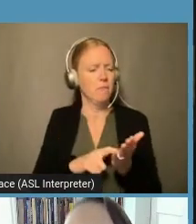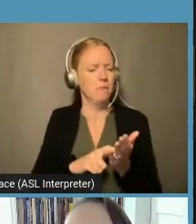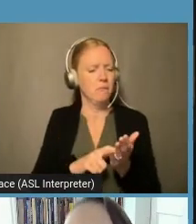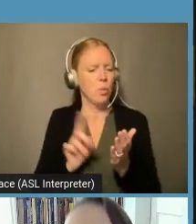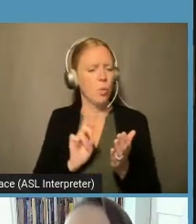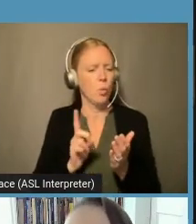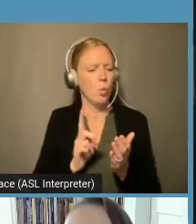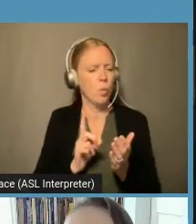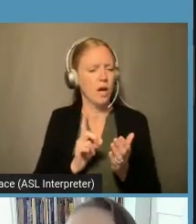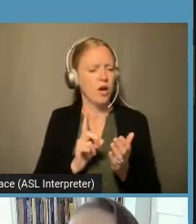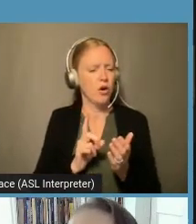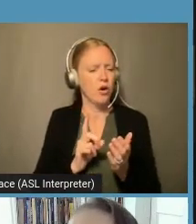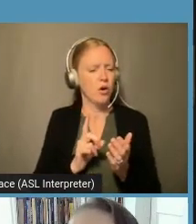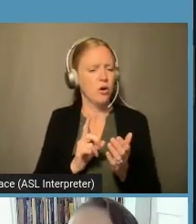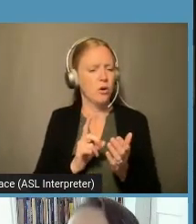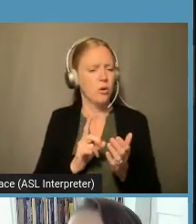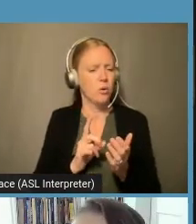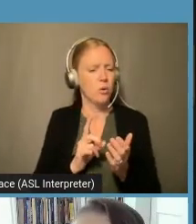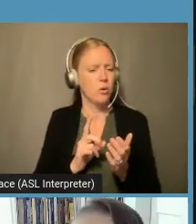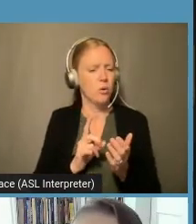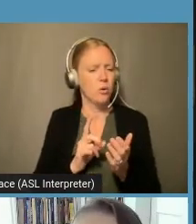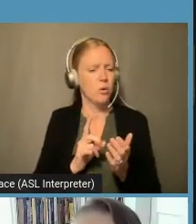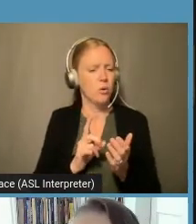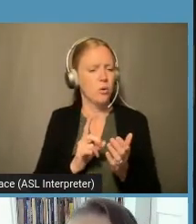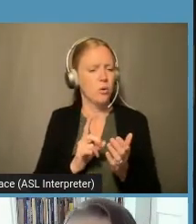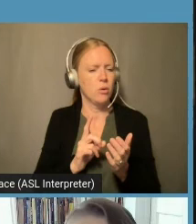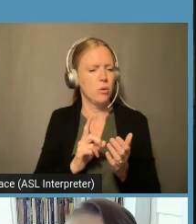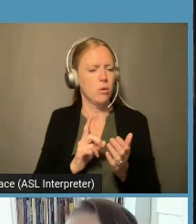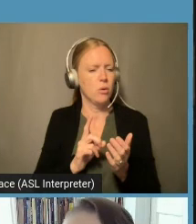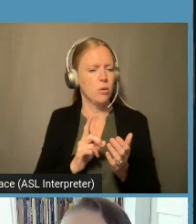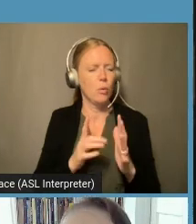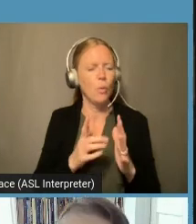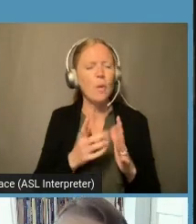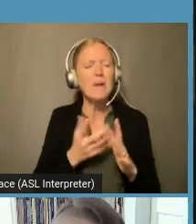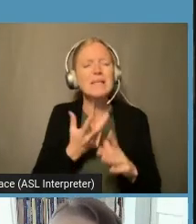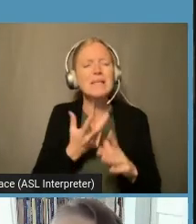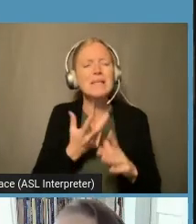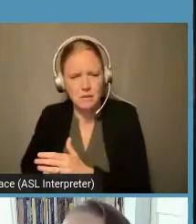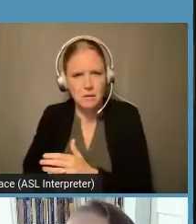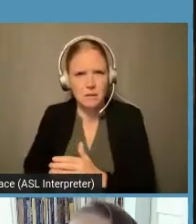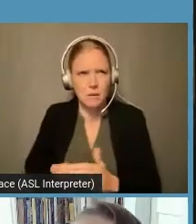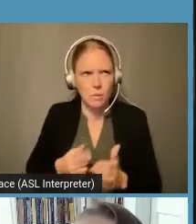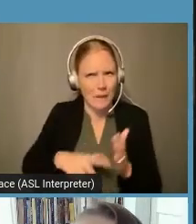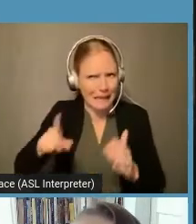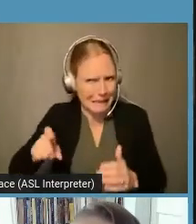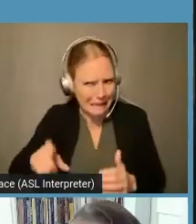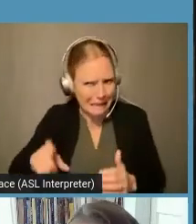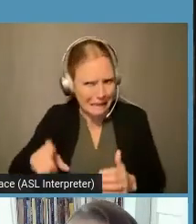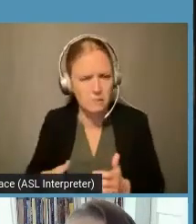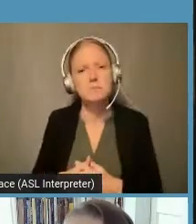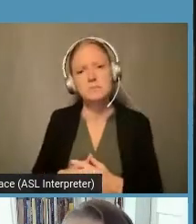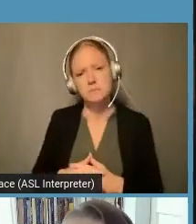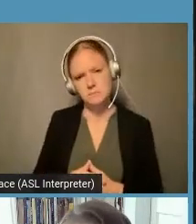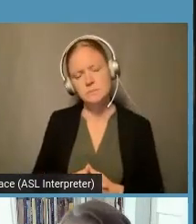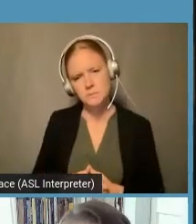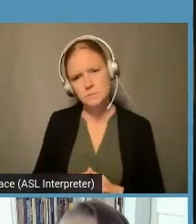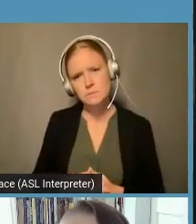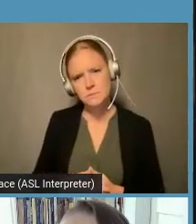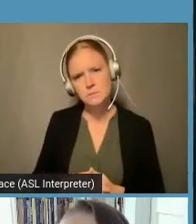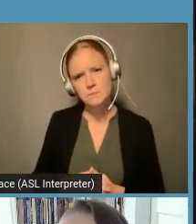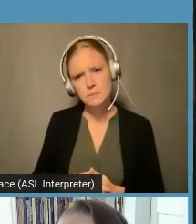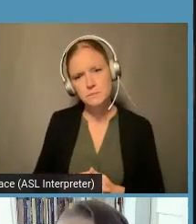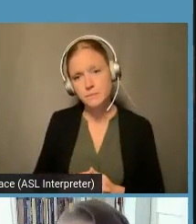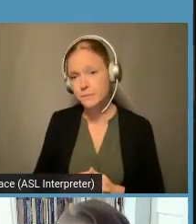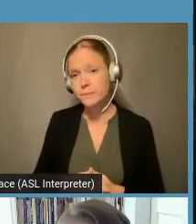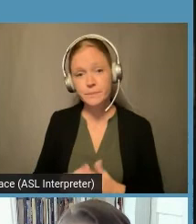in what you know, what you have access to, what you need. So these